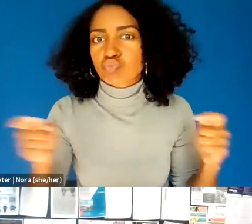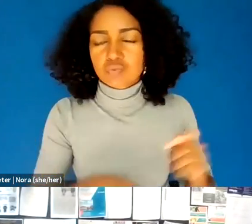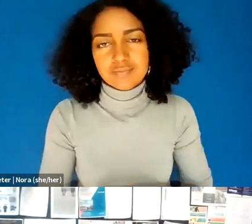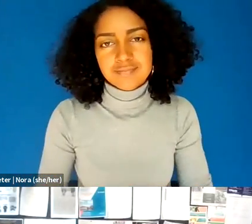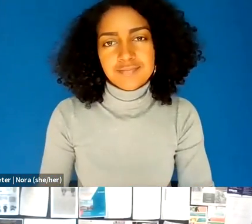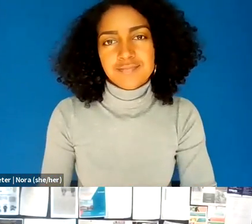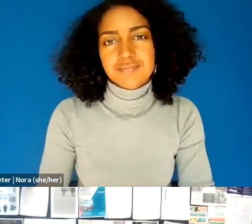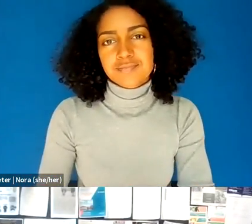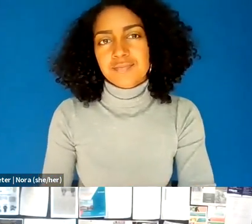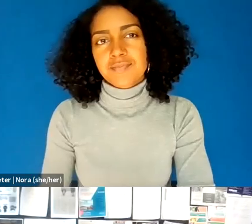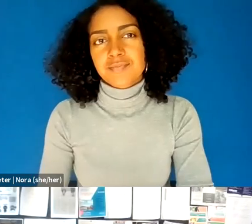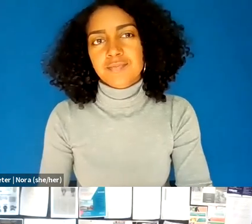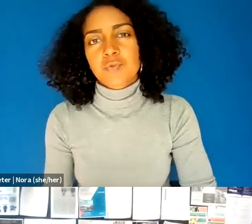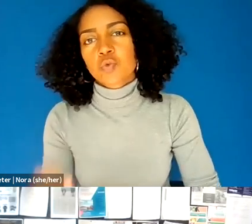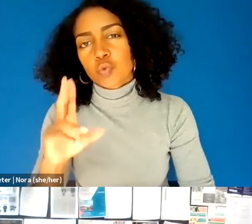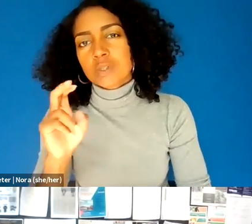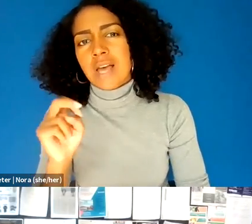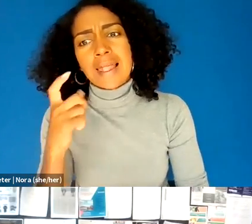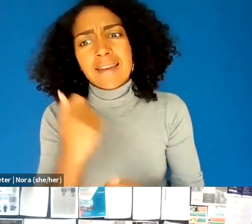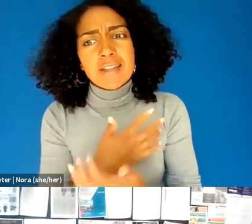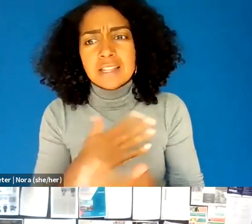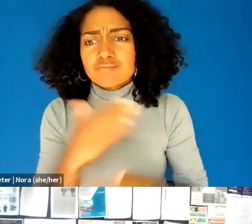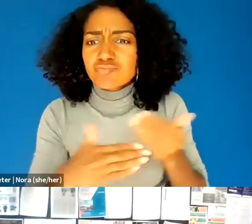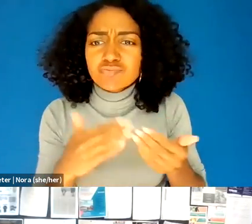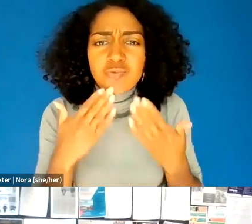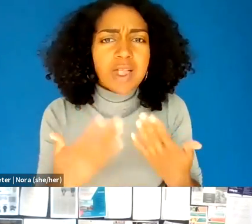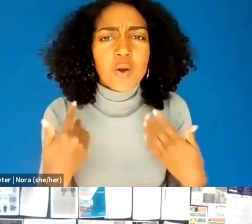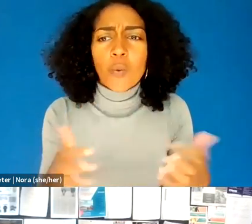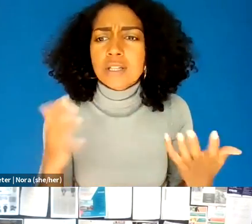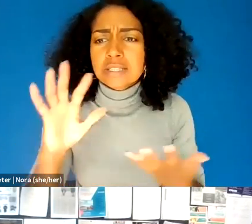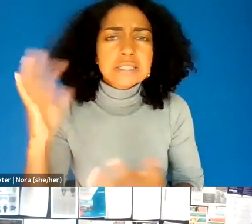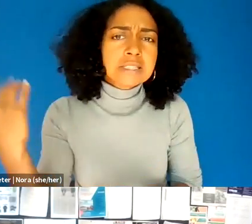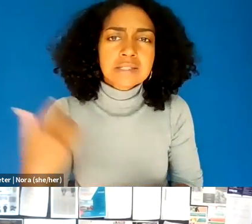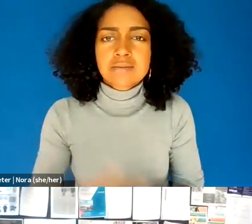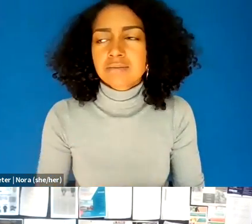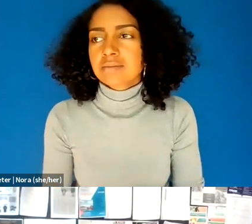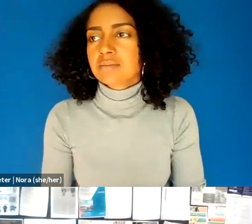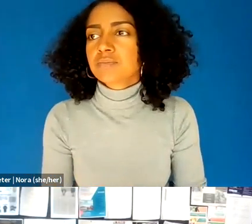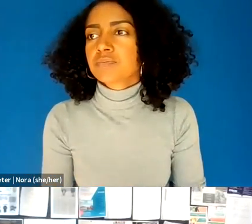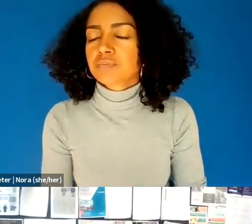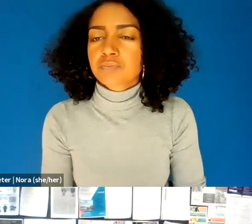I think it's going so well. I don't want to mess it up. Yeah, this is good.